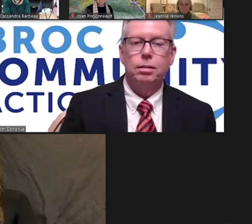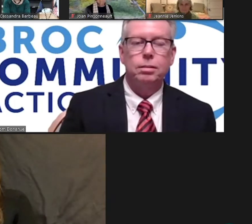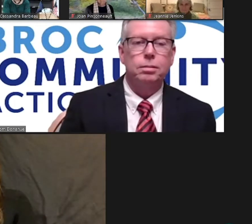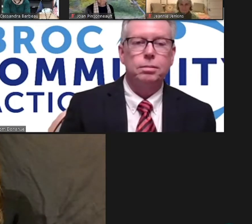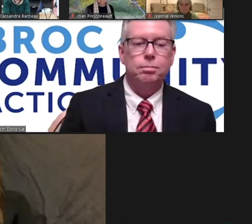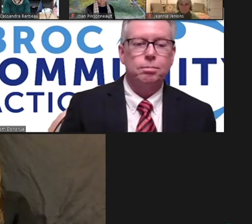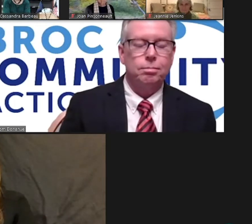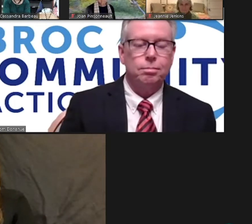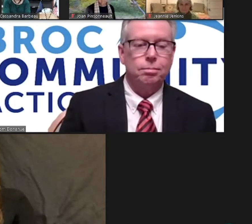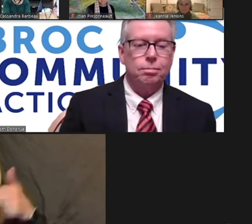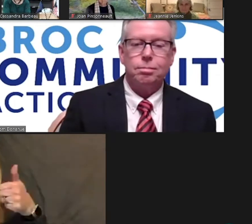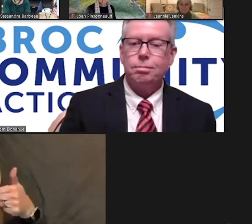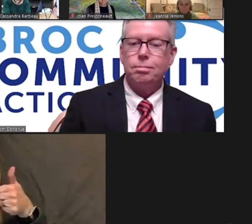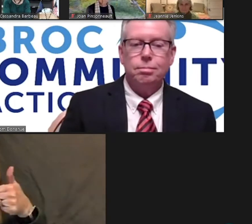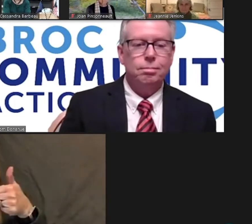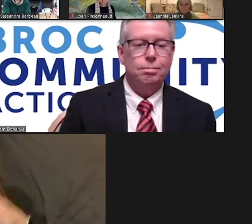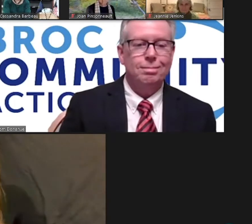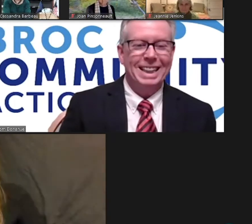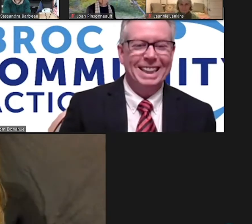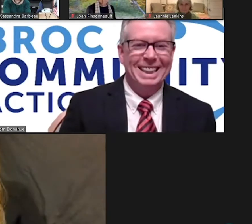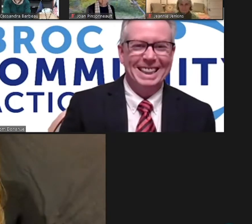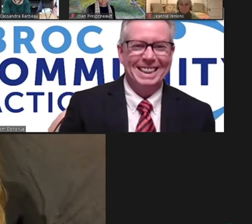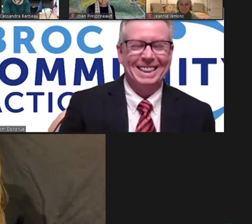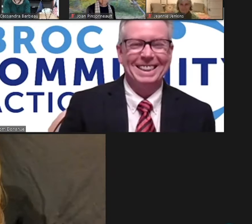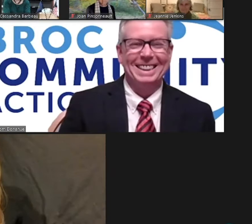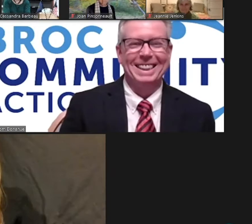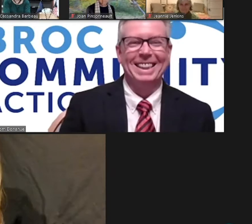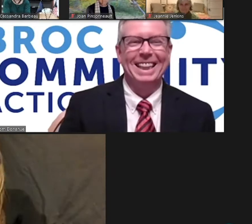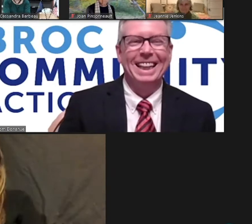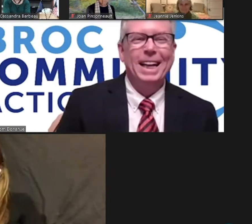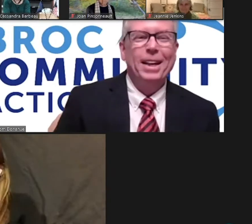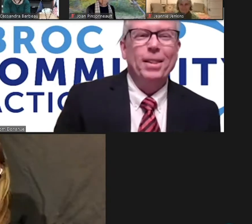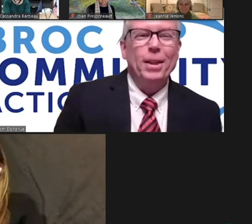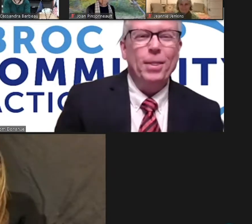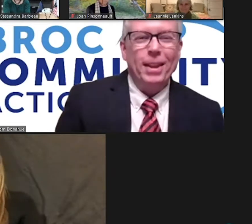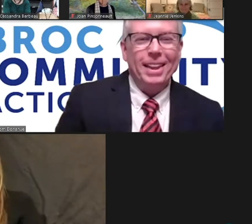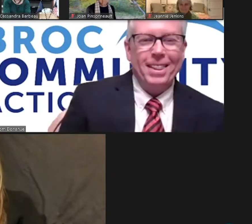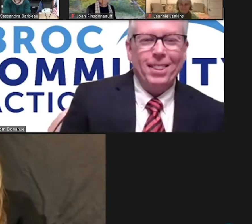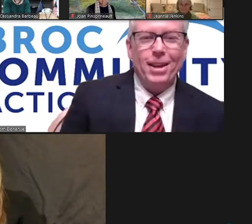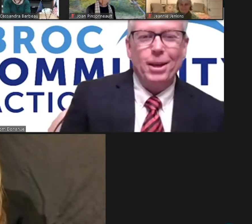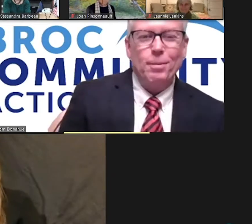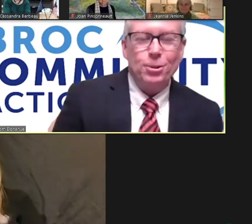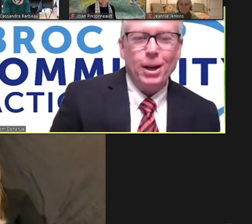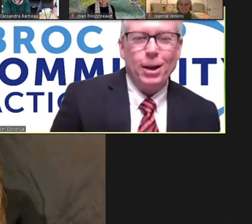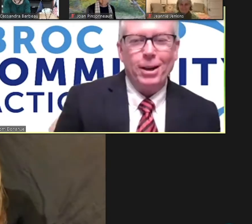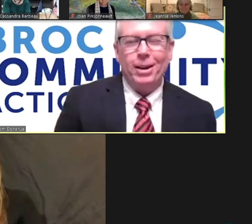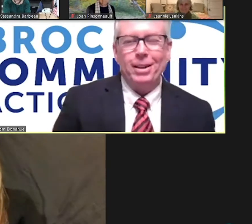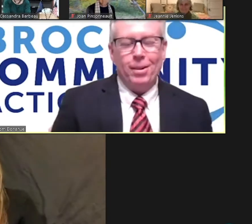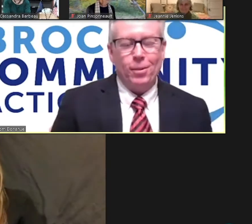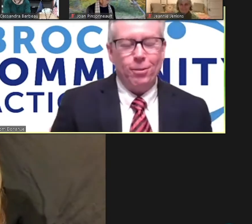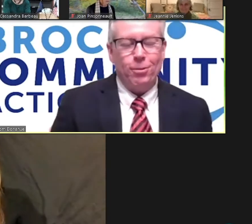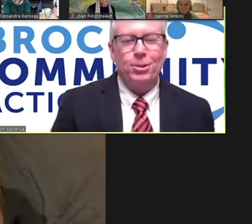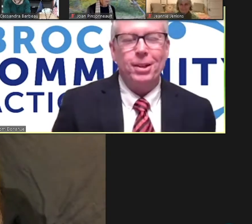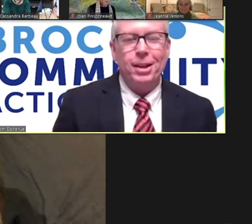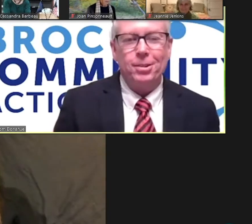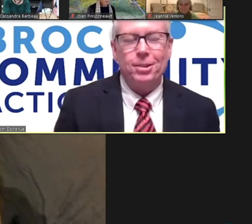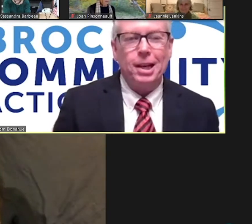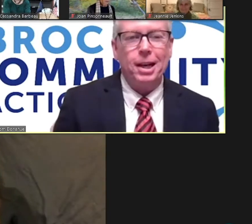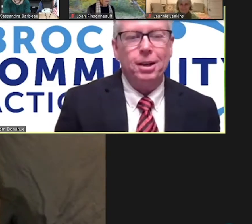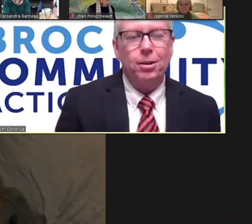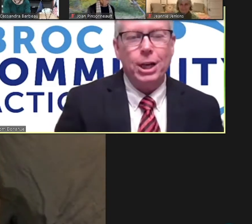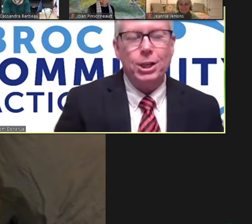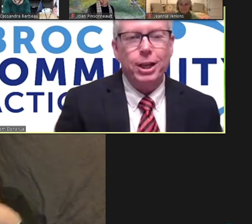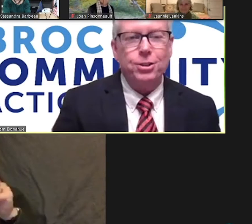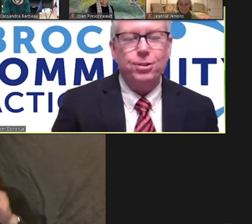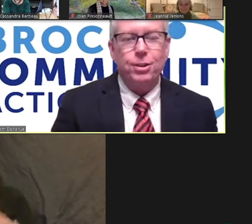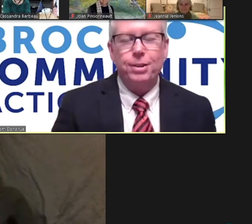Okay, Crystal, are you ready? Okay, Tom, please, thank you. Thank you, Mr. Moderator. I want to first